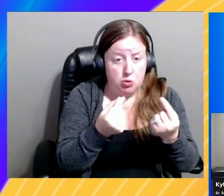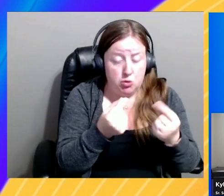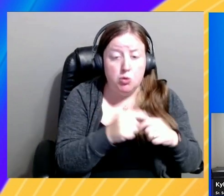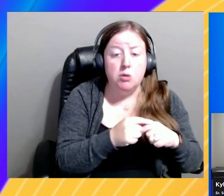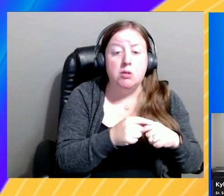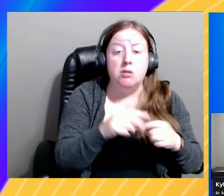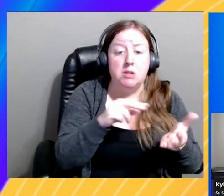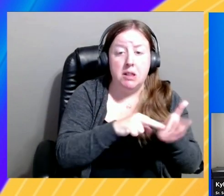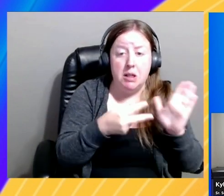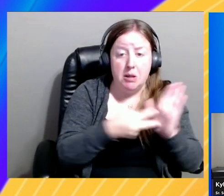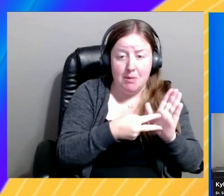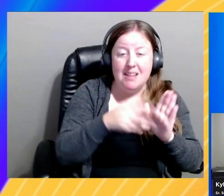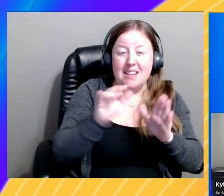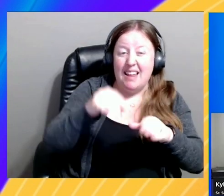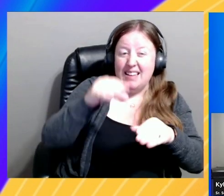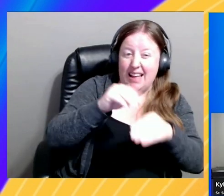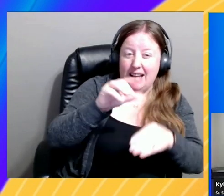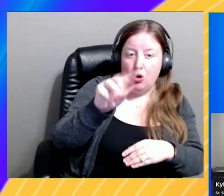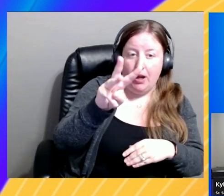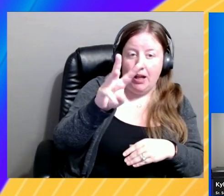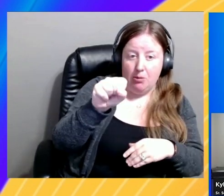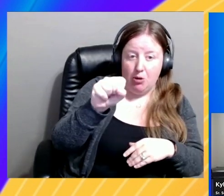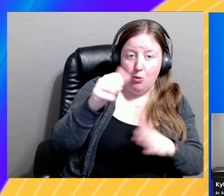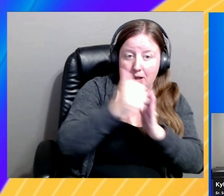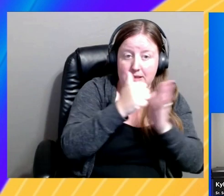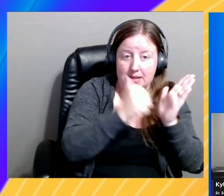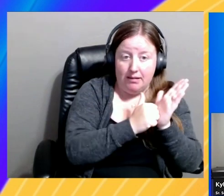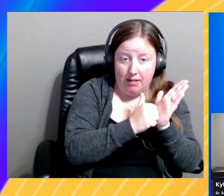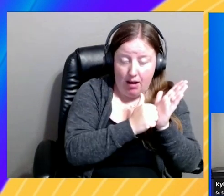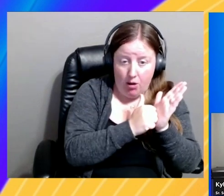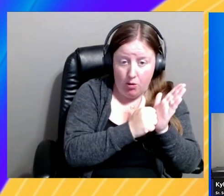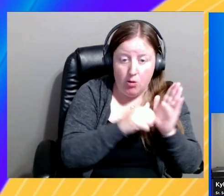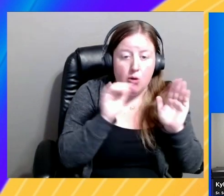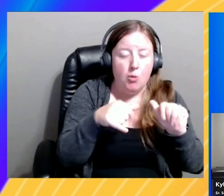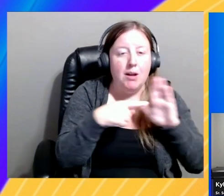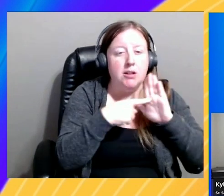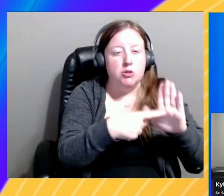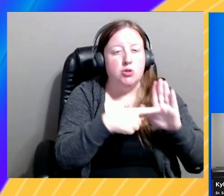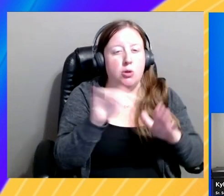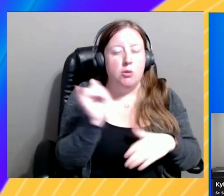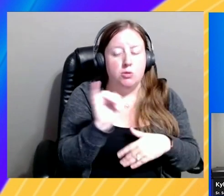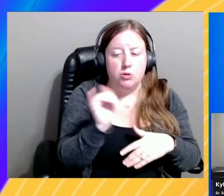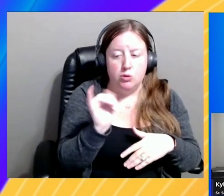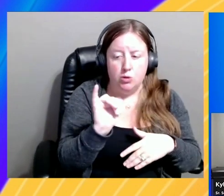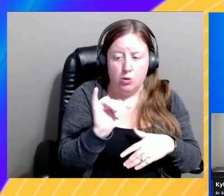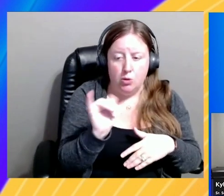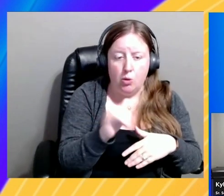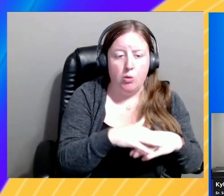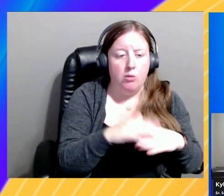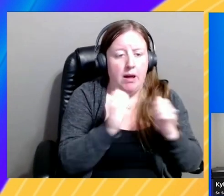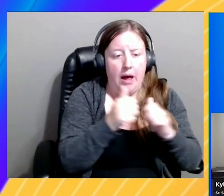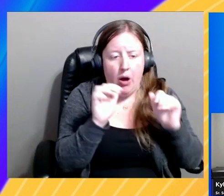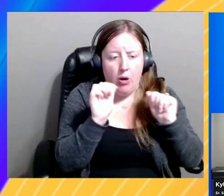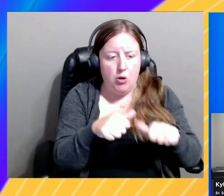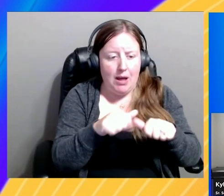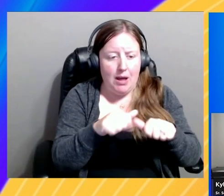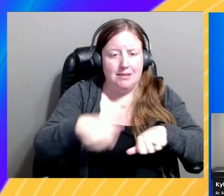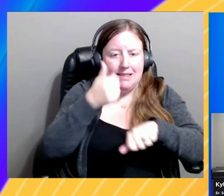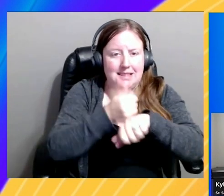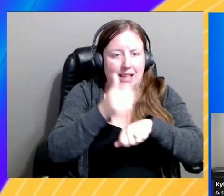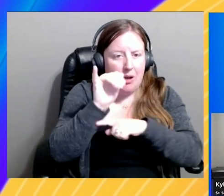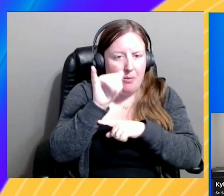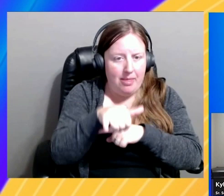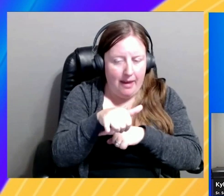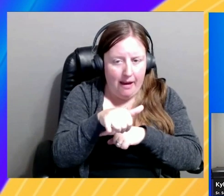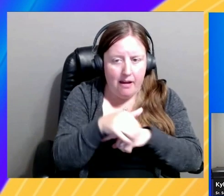your AWS account. We can quickly show, how you can set something like that up.